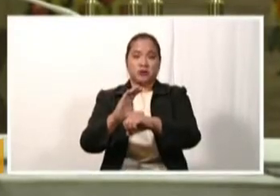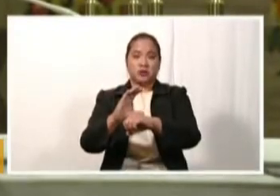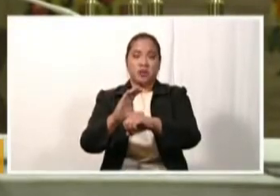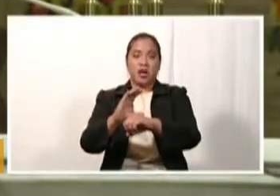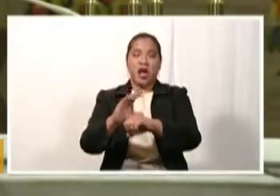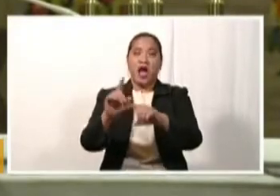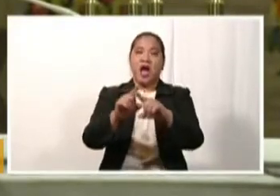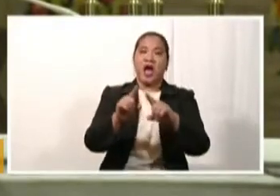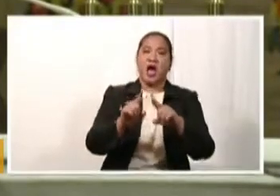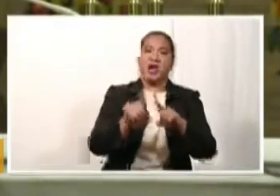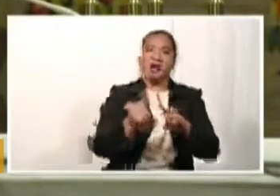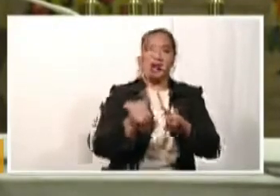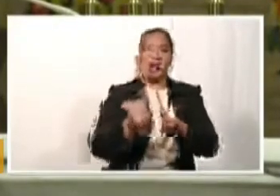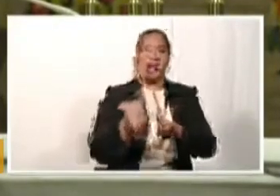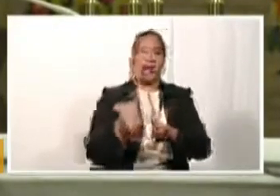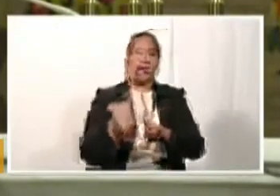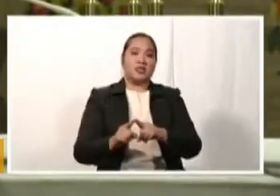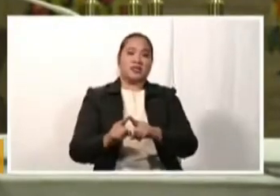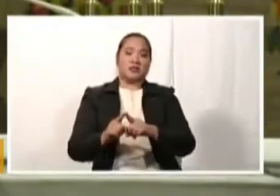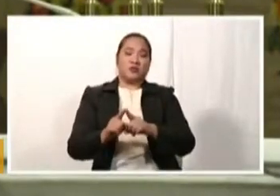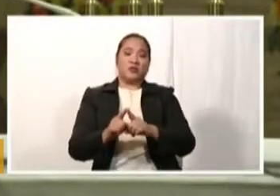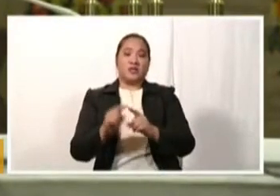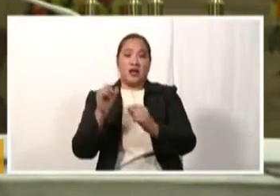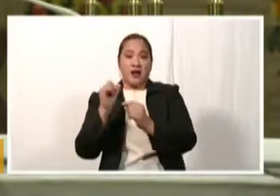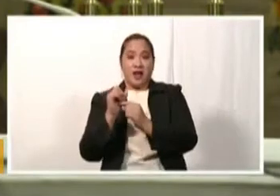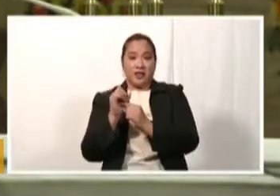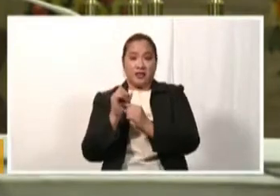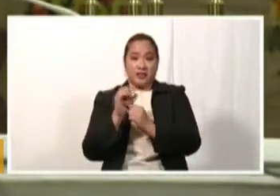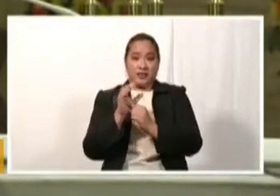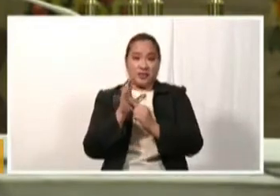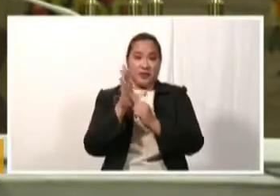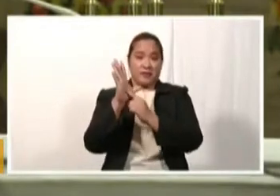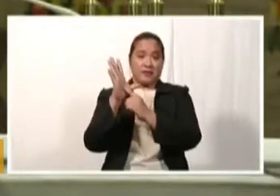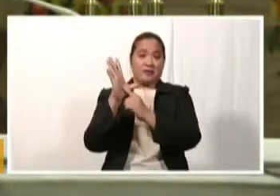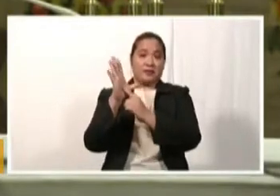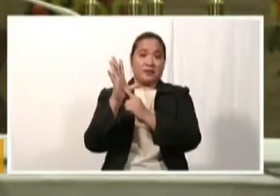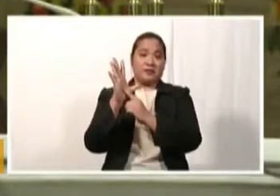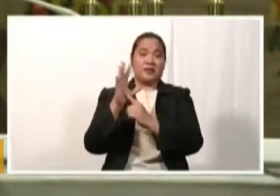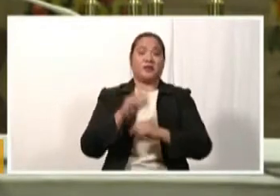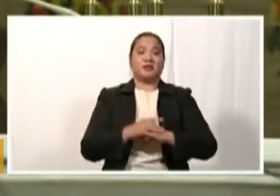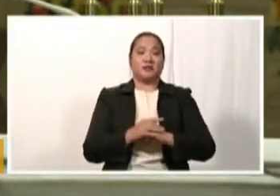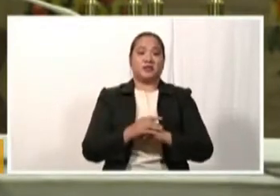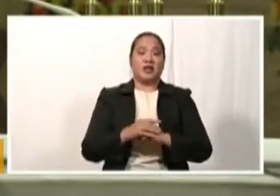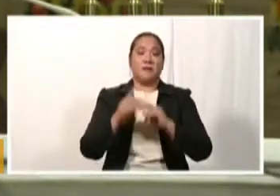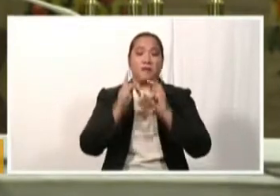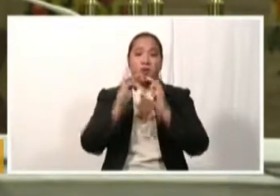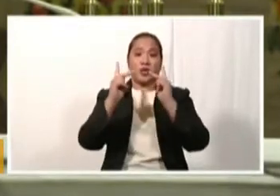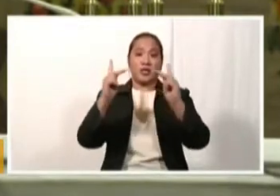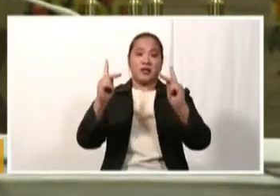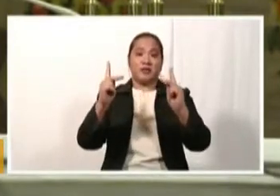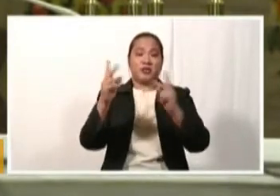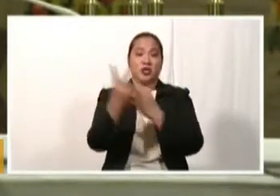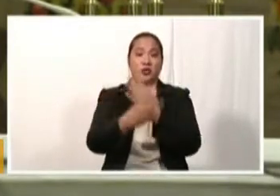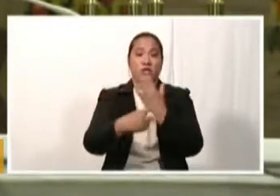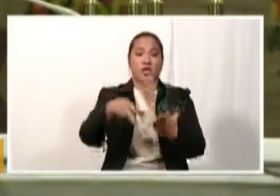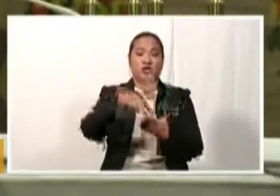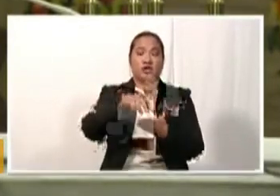And as we light the Paschal candle and proclaim the resurrection of